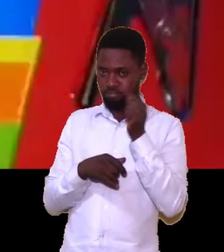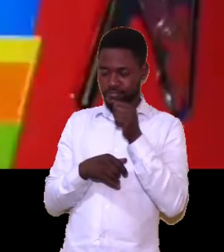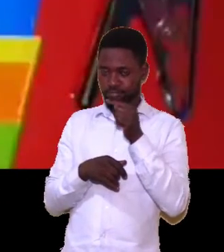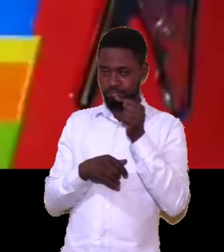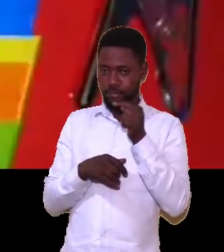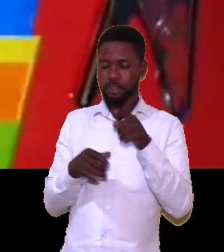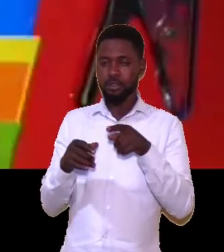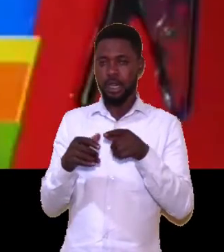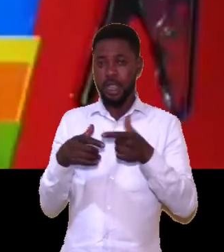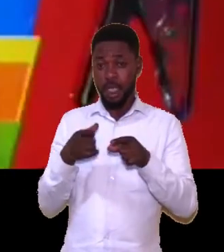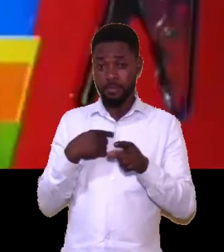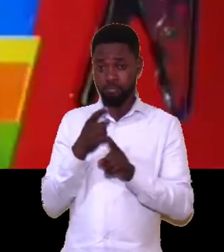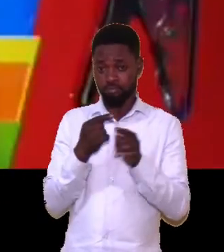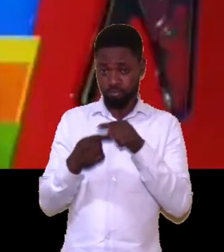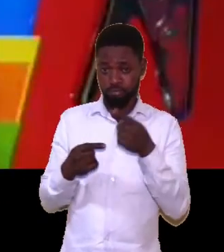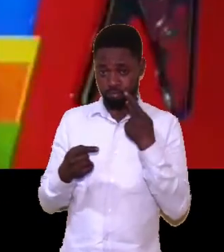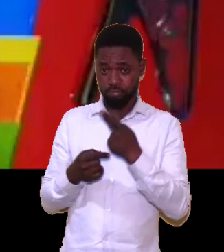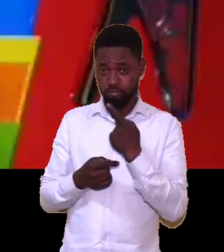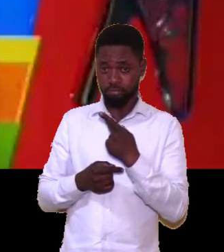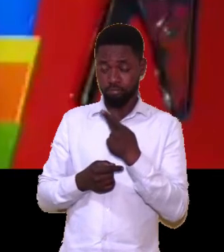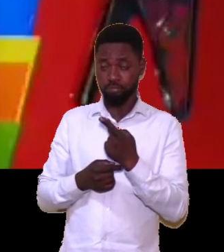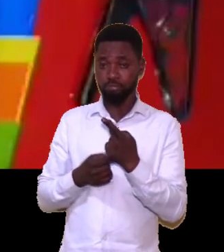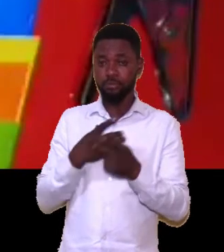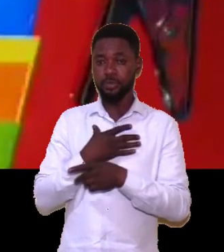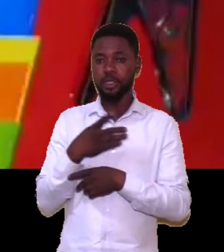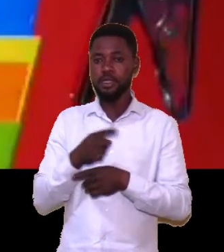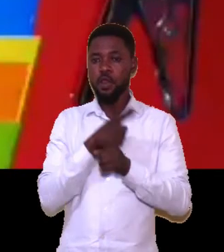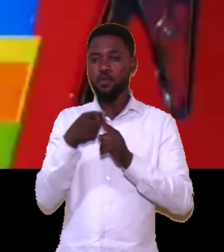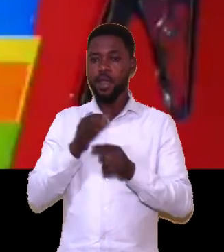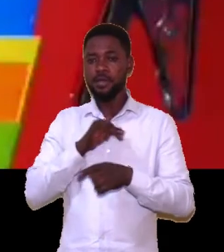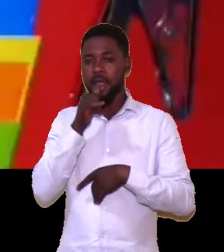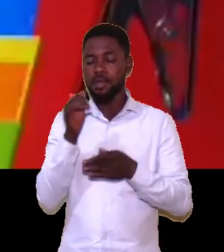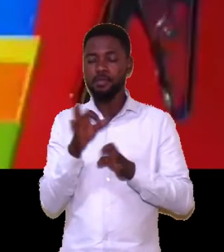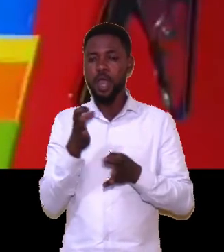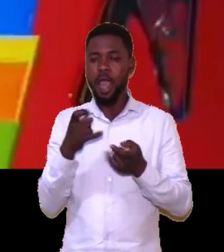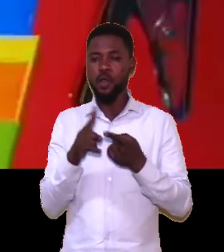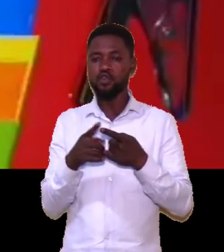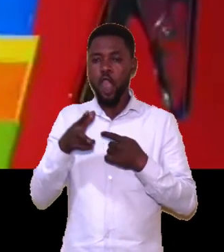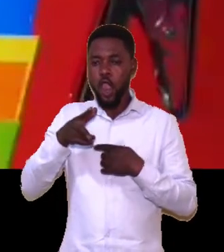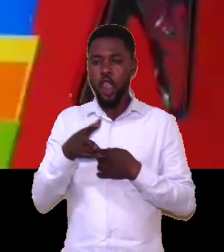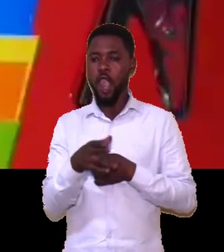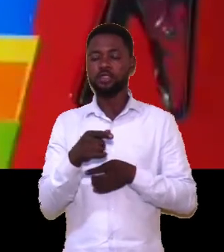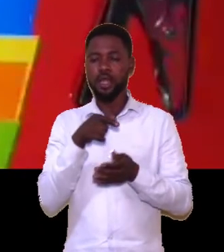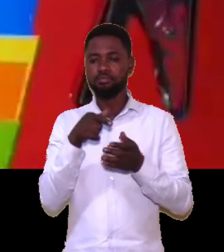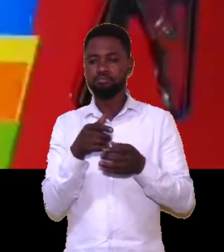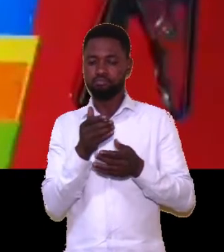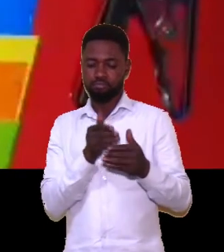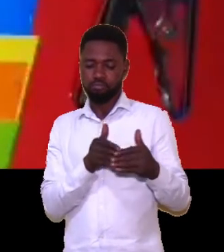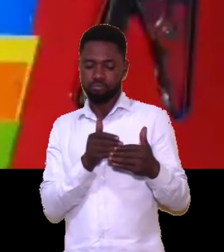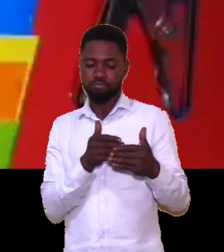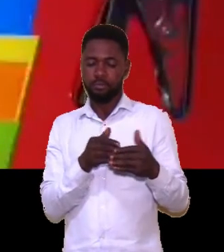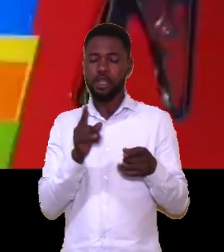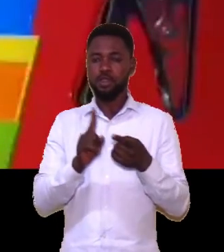let me bring it down so that I'll be able to see it. Yep. And when I'm done with this, I'm going to cut this